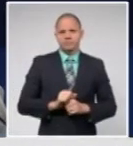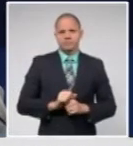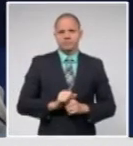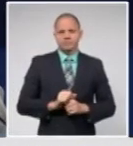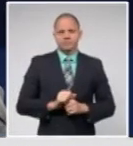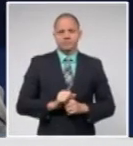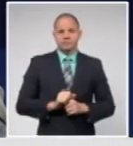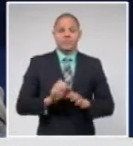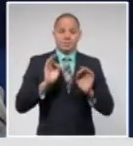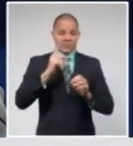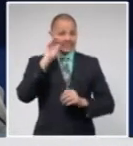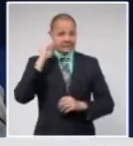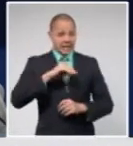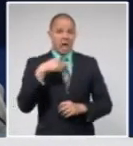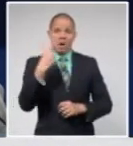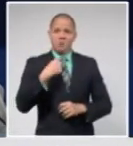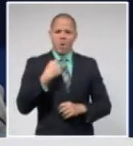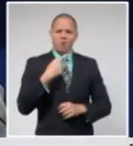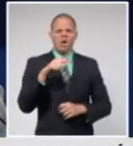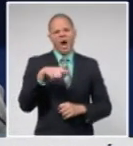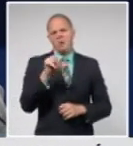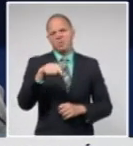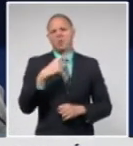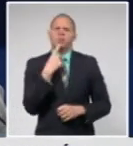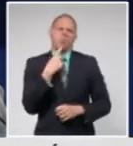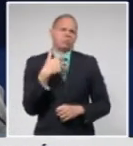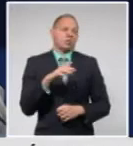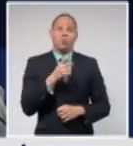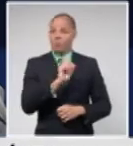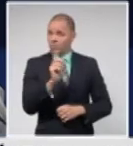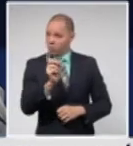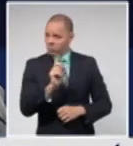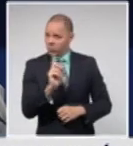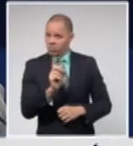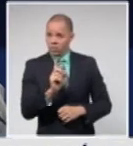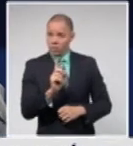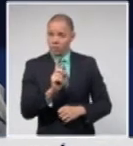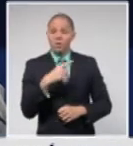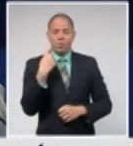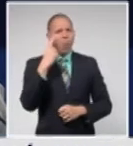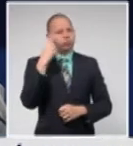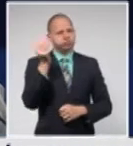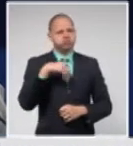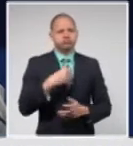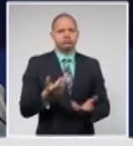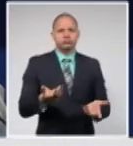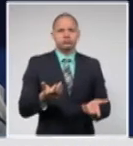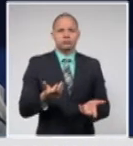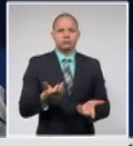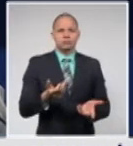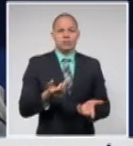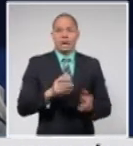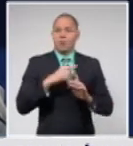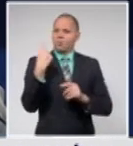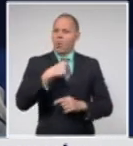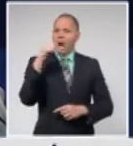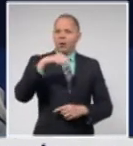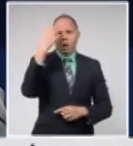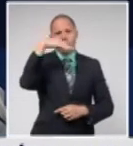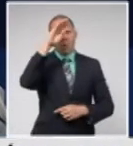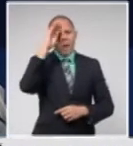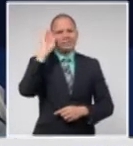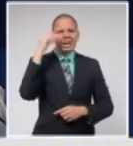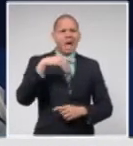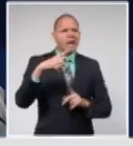from Matanzas, and 1 each from Las Tunas and Santiago de Cuba. Thus, we accumulate